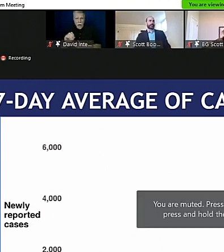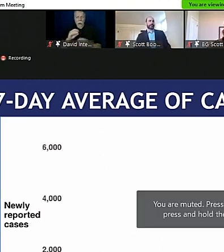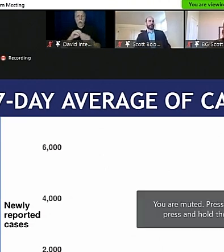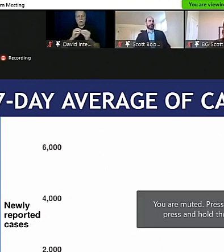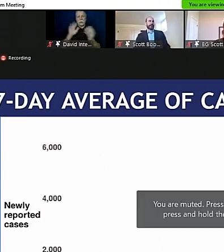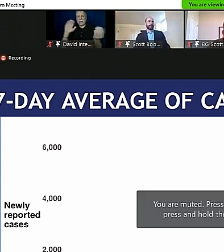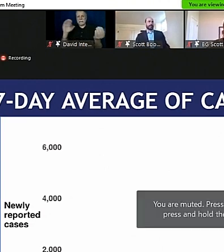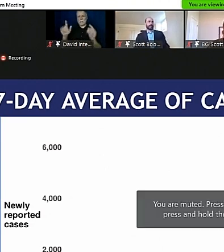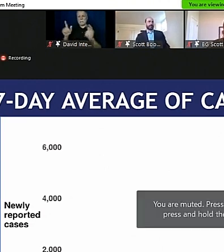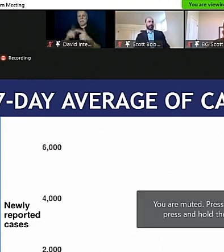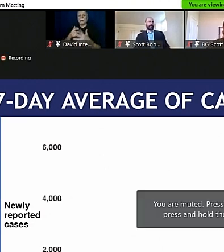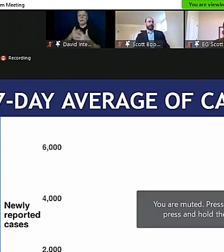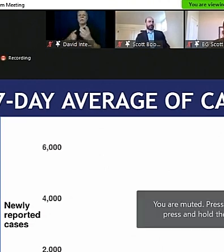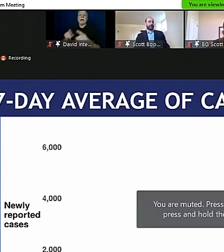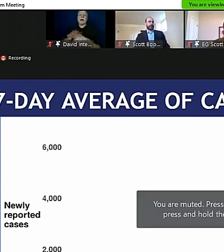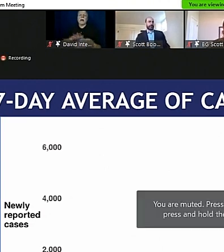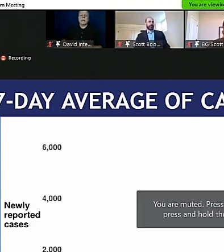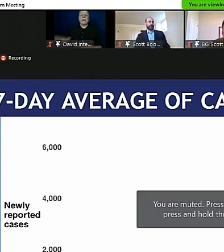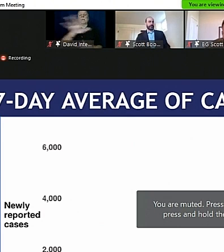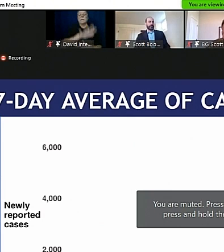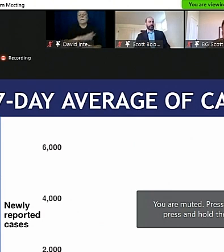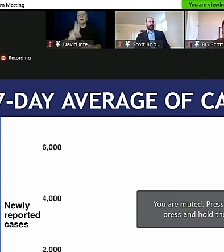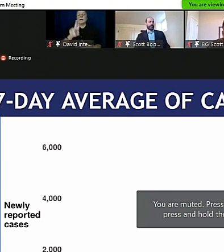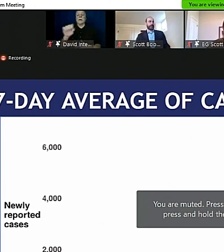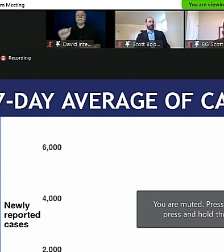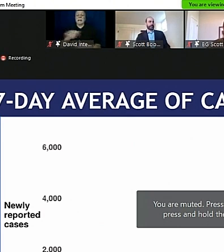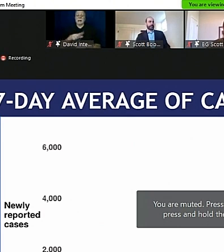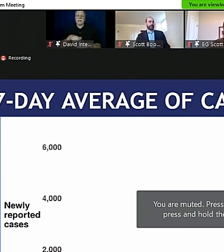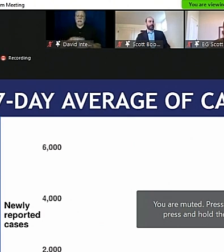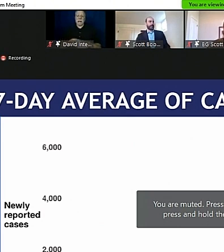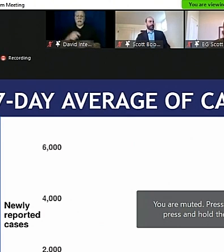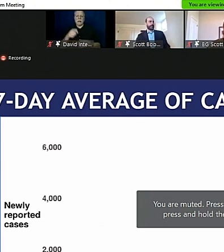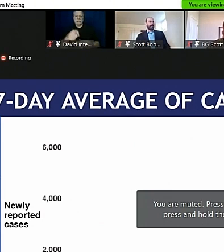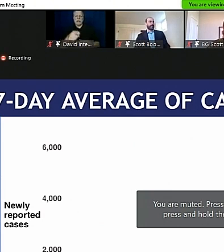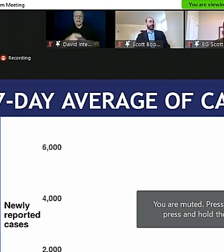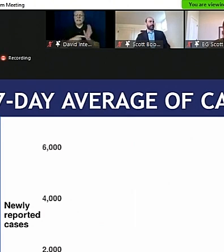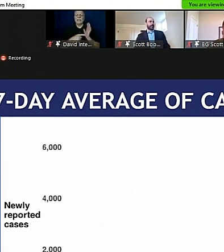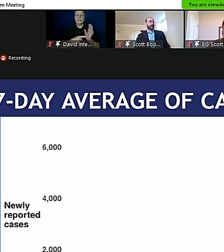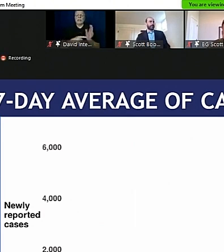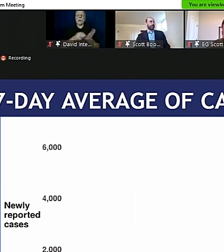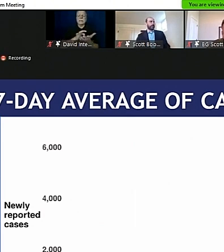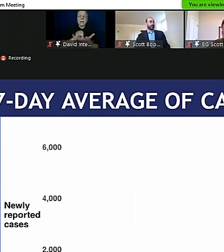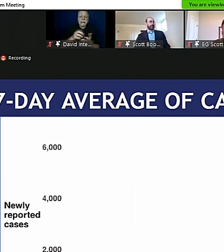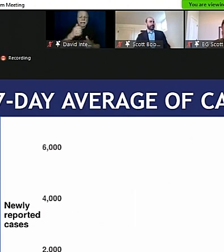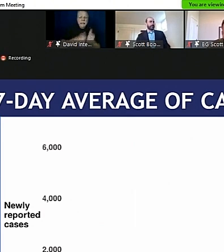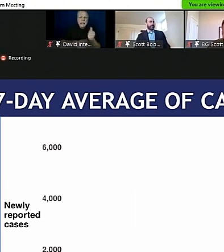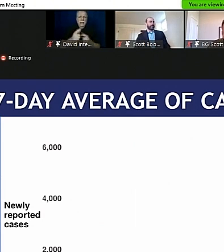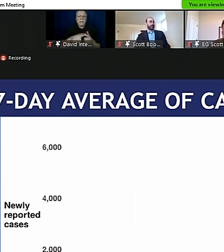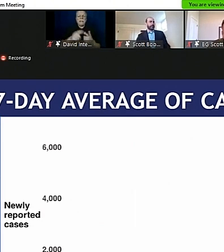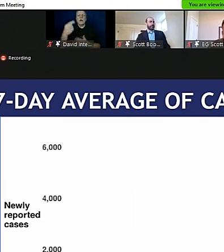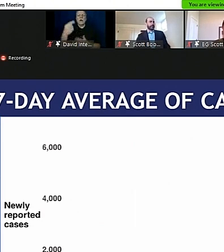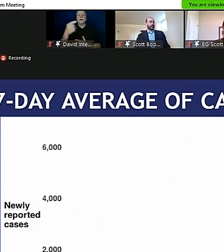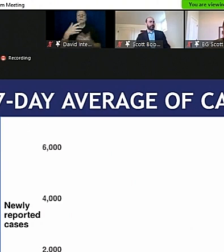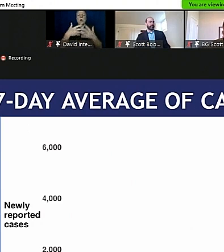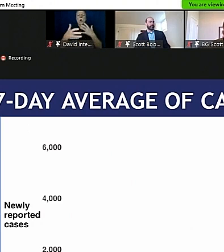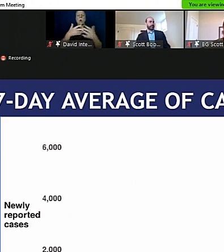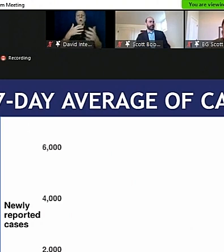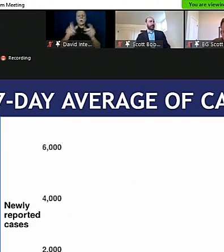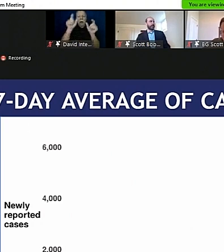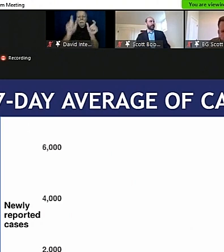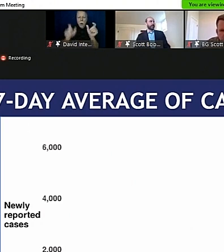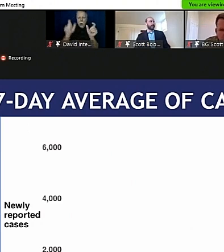right now. So this figure shows you our case counts on a daily basis. So each of those gray vertical bars represents daily case counts in the